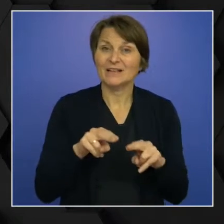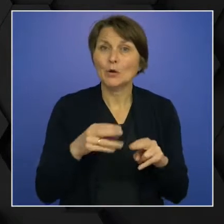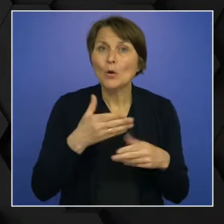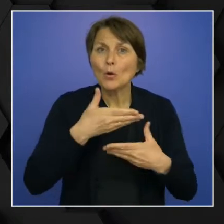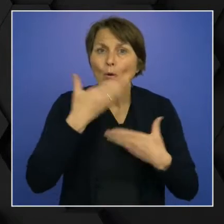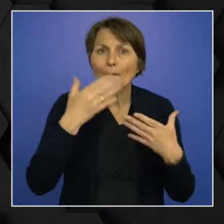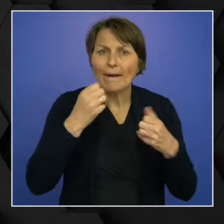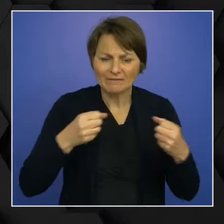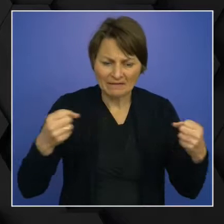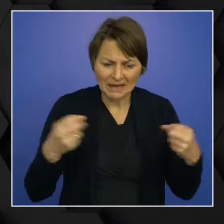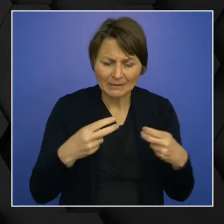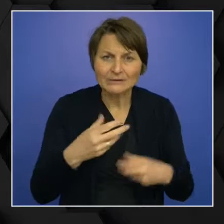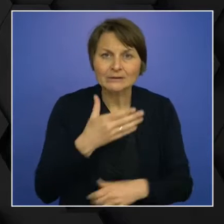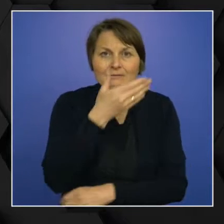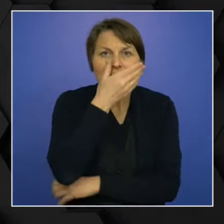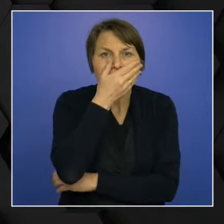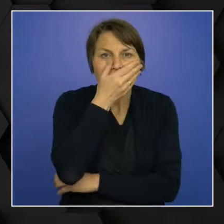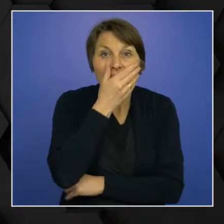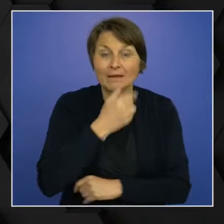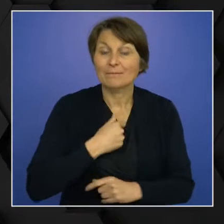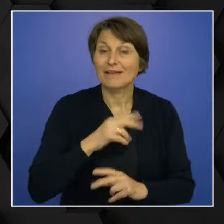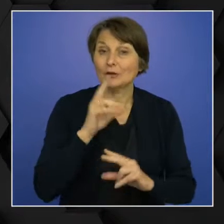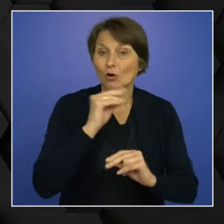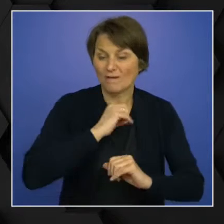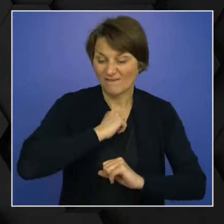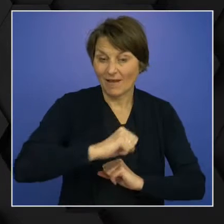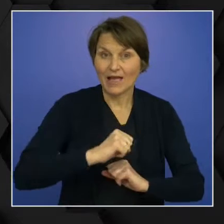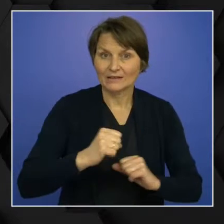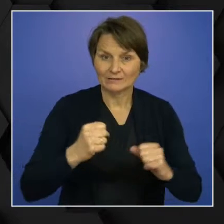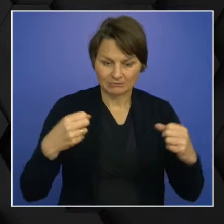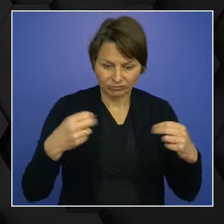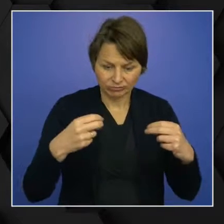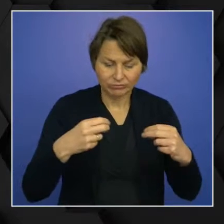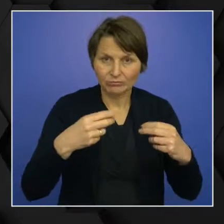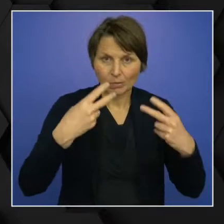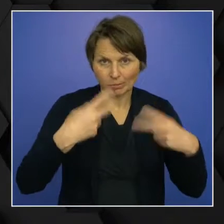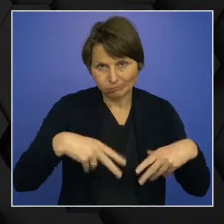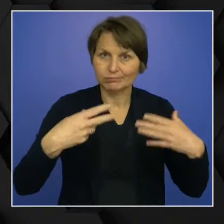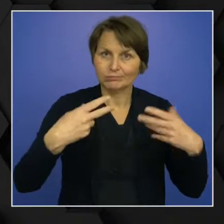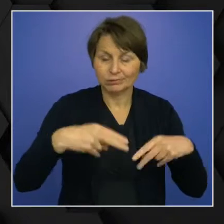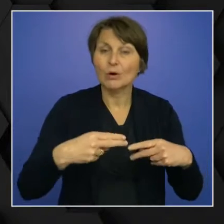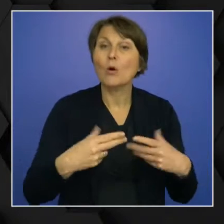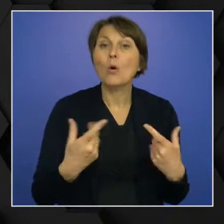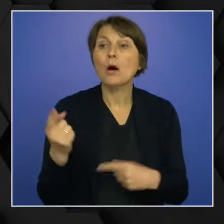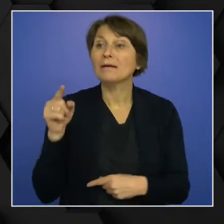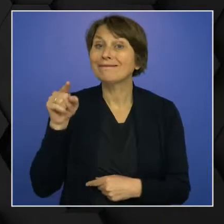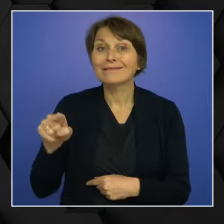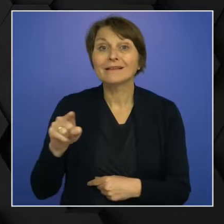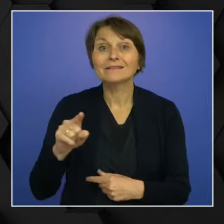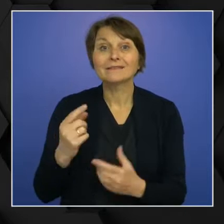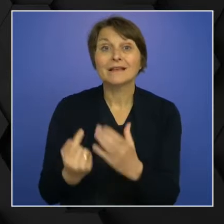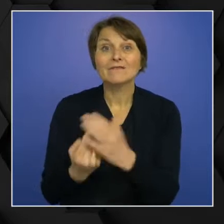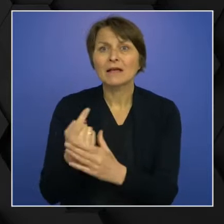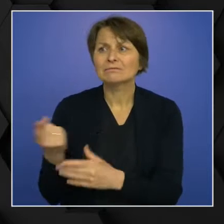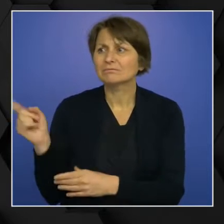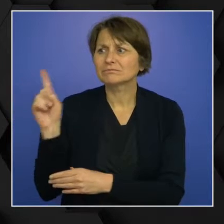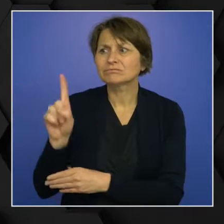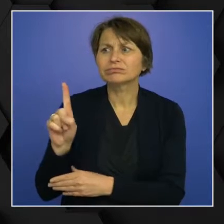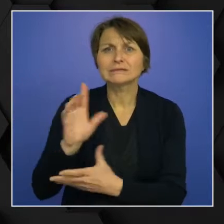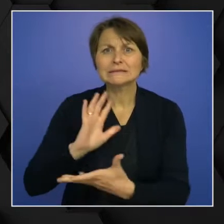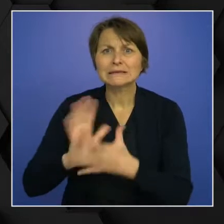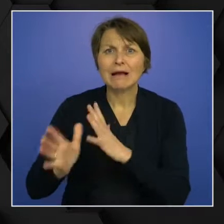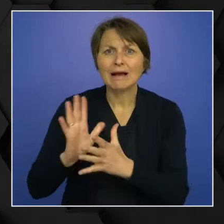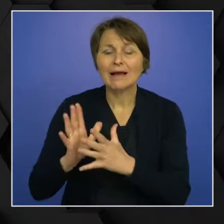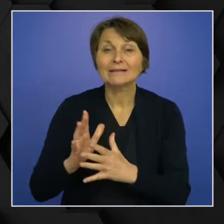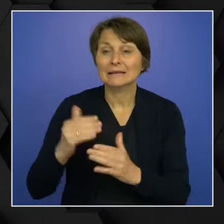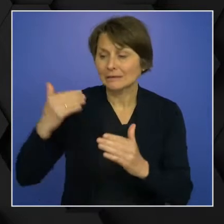have captions? Am I talking too fast for the captions to pick up? Why didn't we have sign language for that event? Now, and I'm going back through every event I've done for